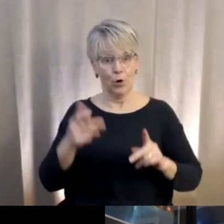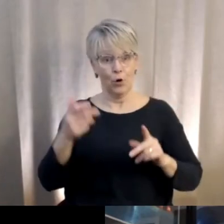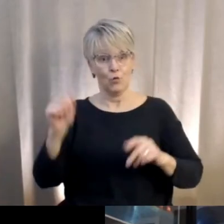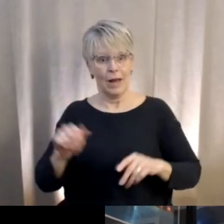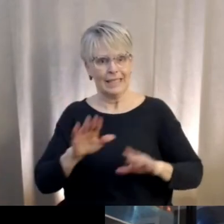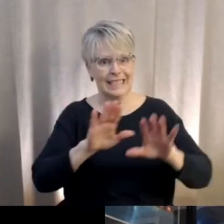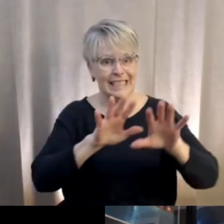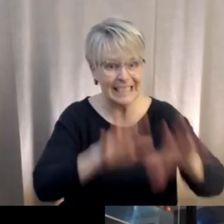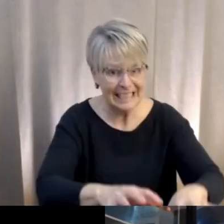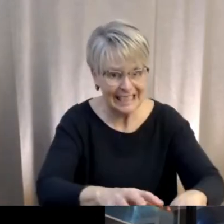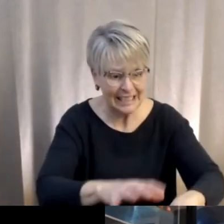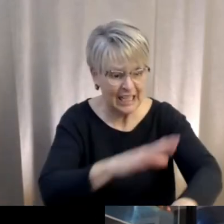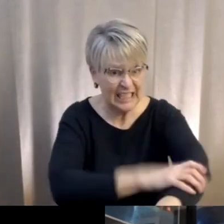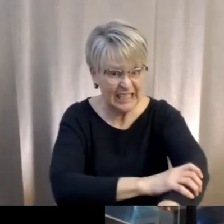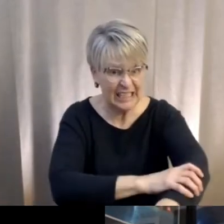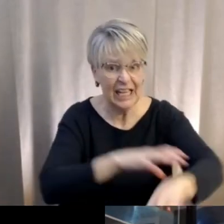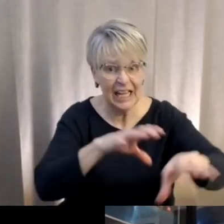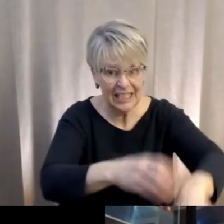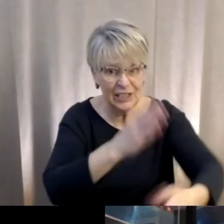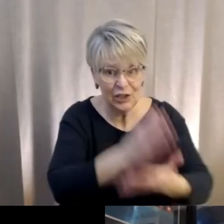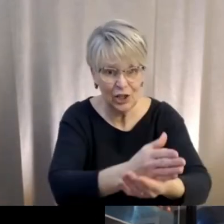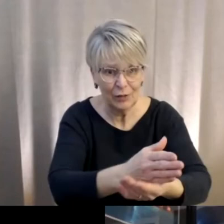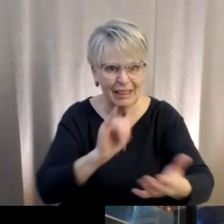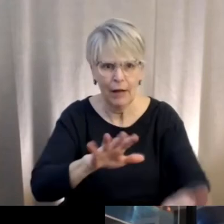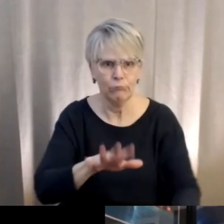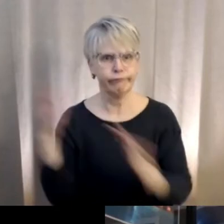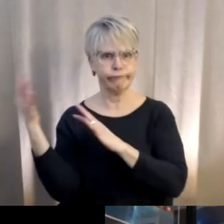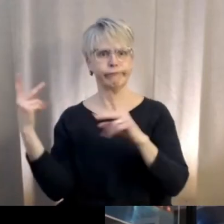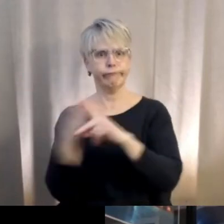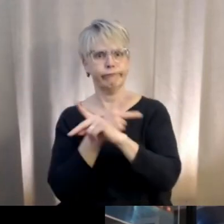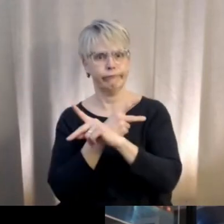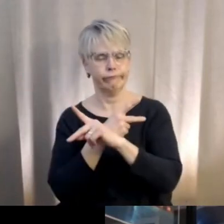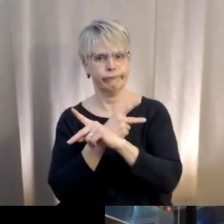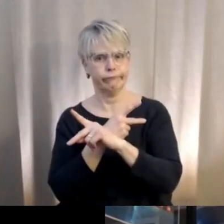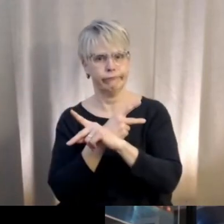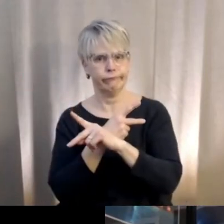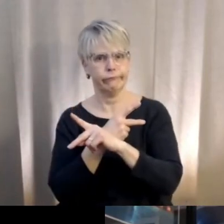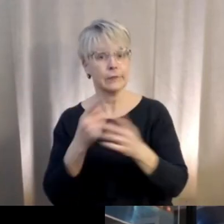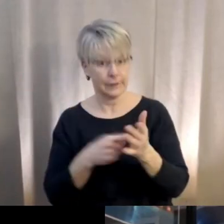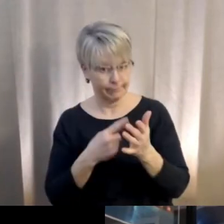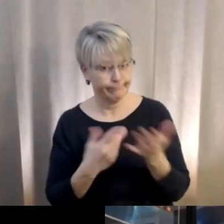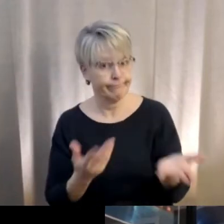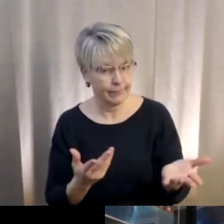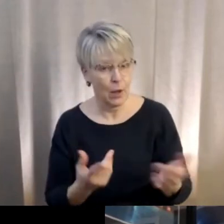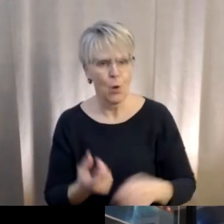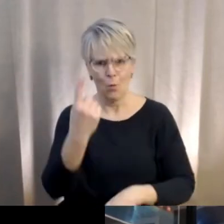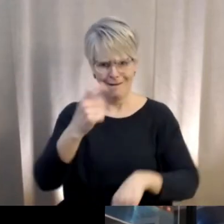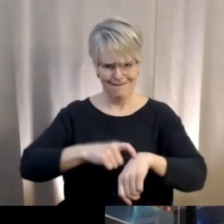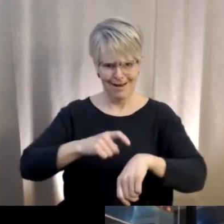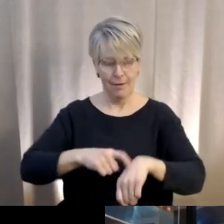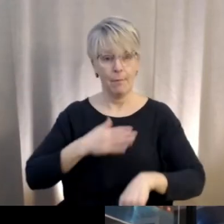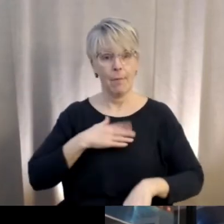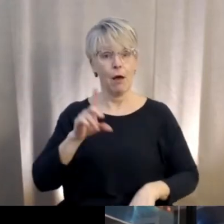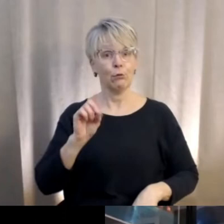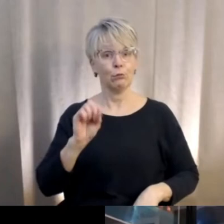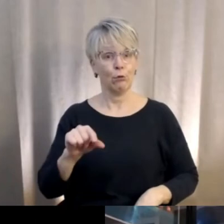these, it actually can, you know, not help whatsoever or even make it worse. But there was one time where my dog